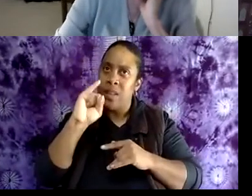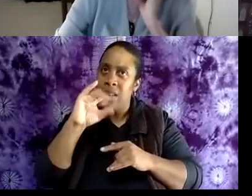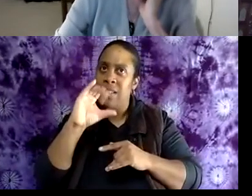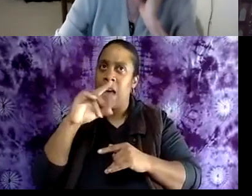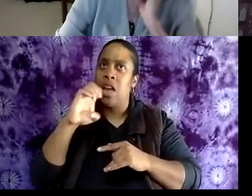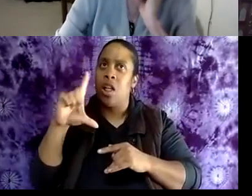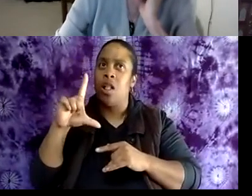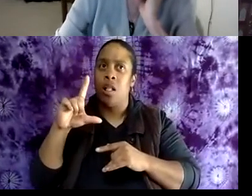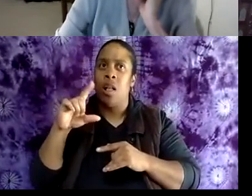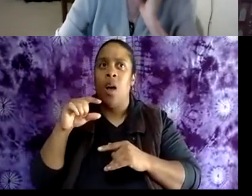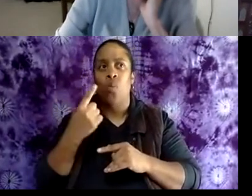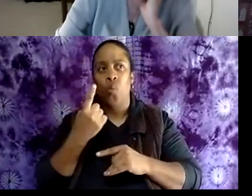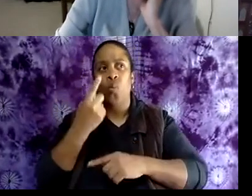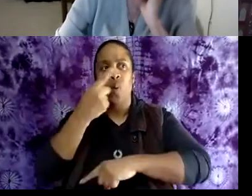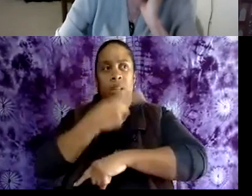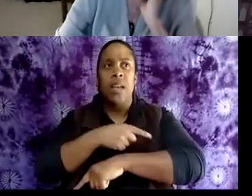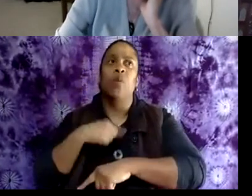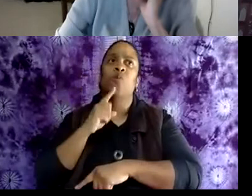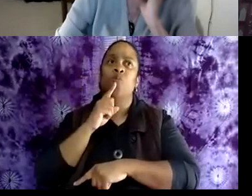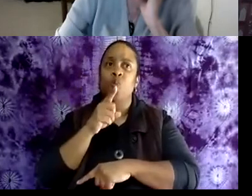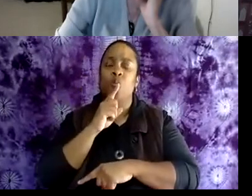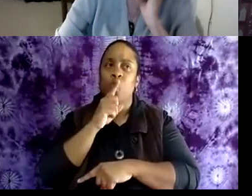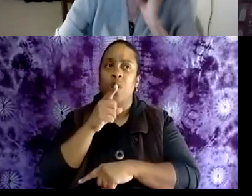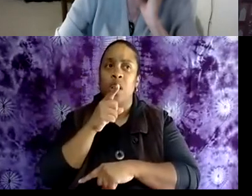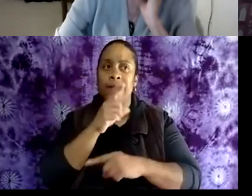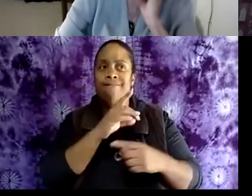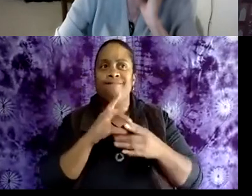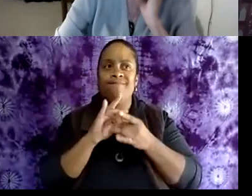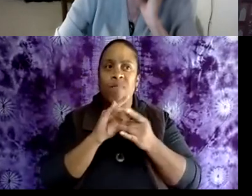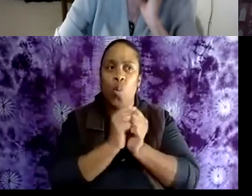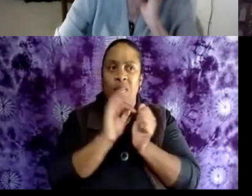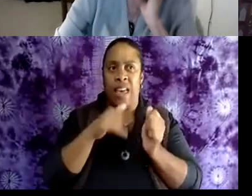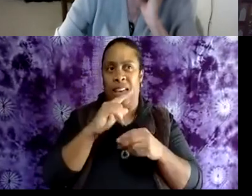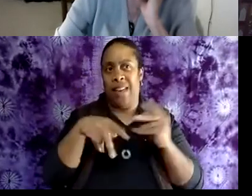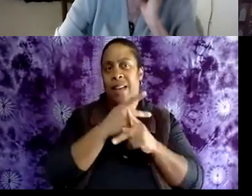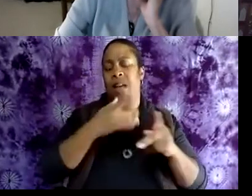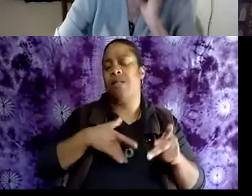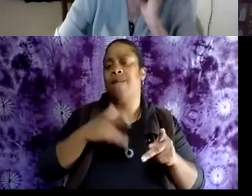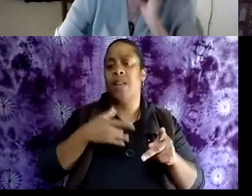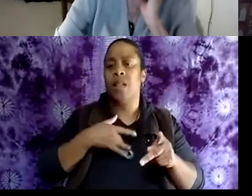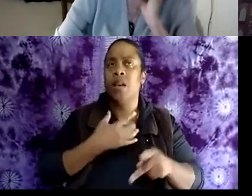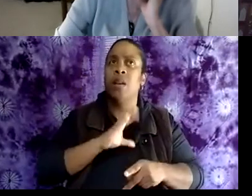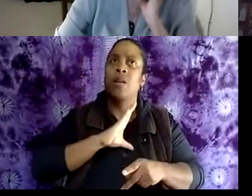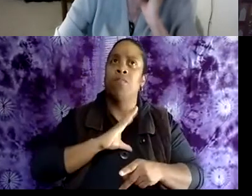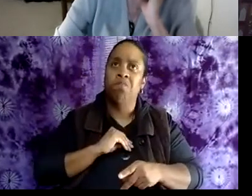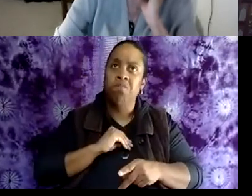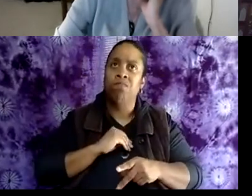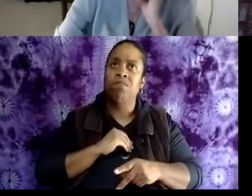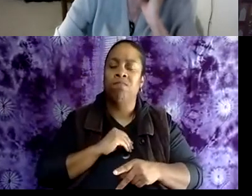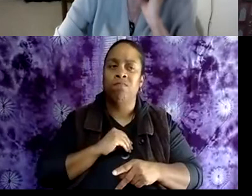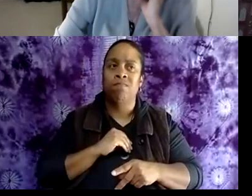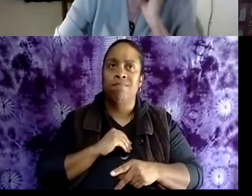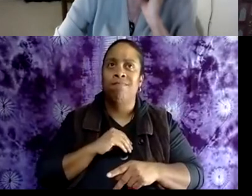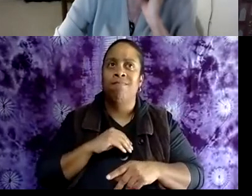there was one day where I was just really into those feelings and kind of crippled by them,